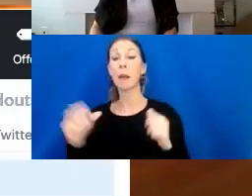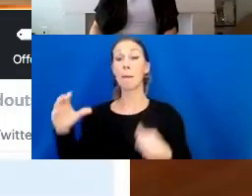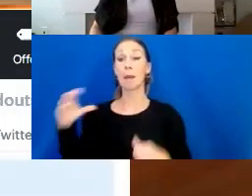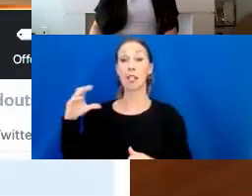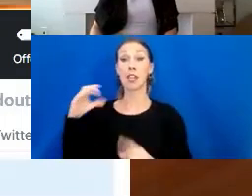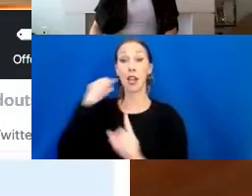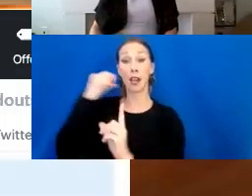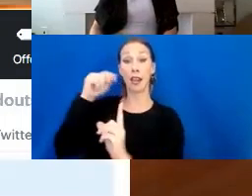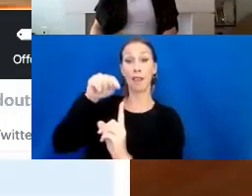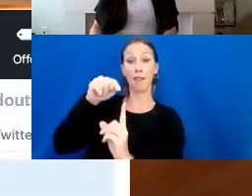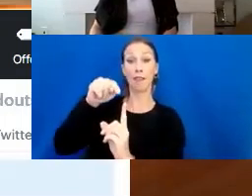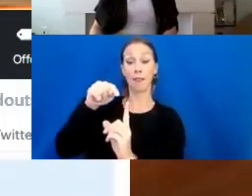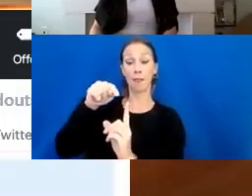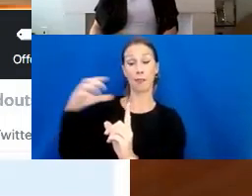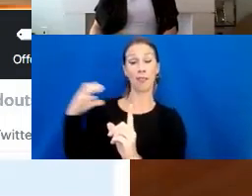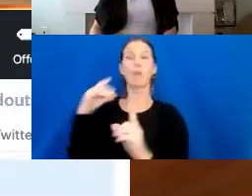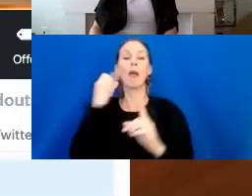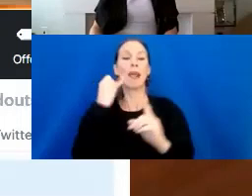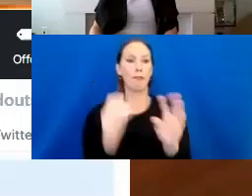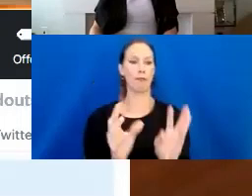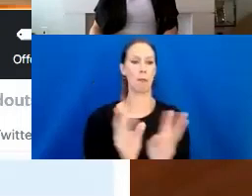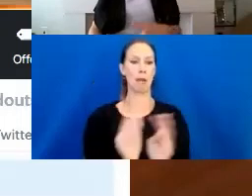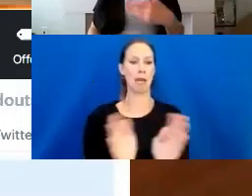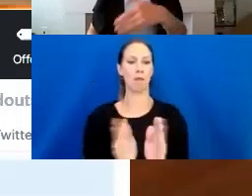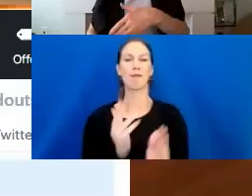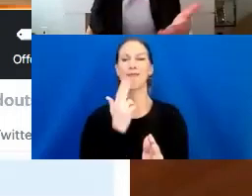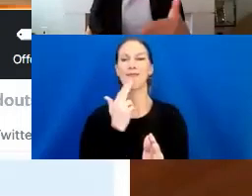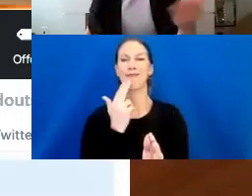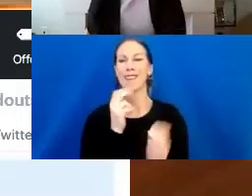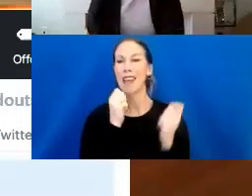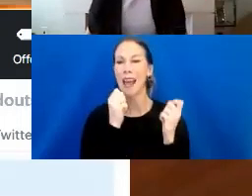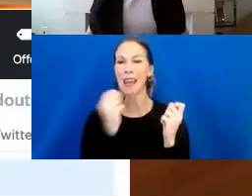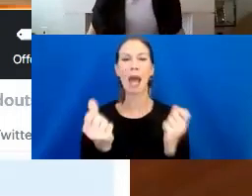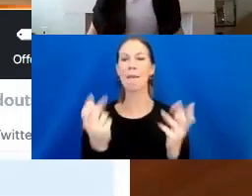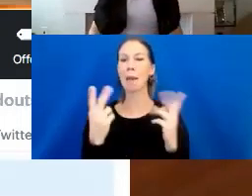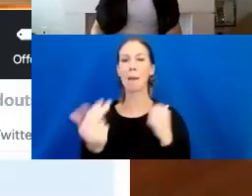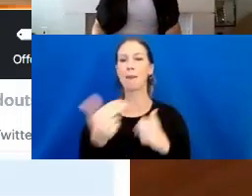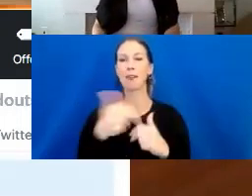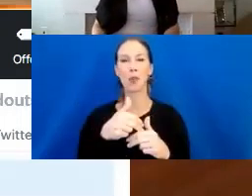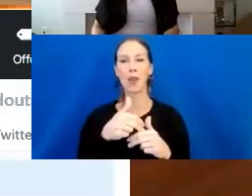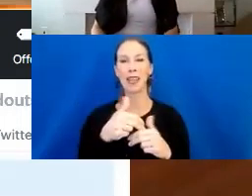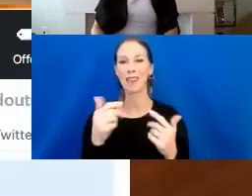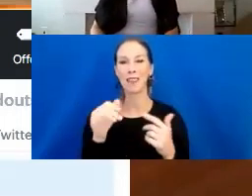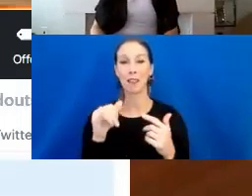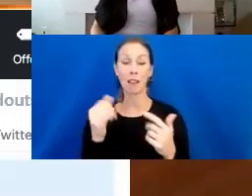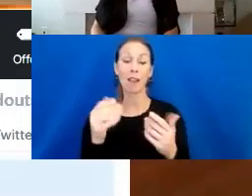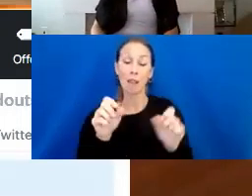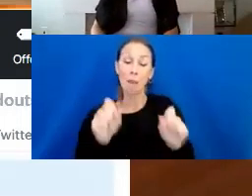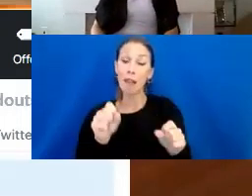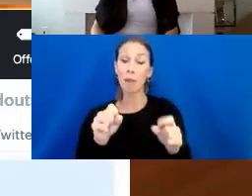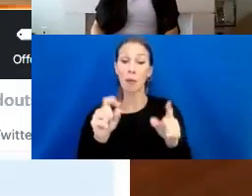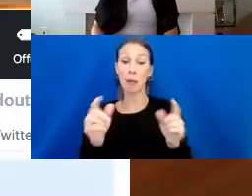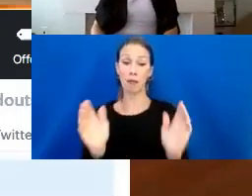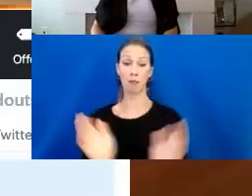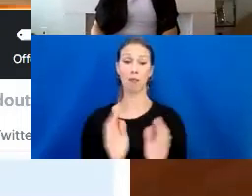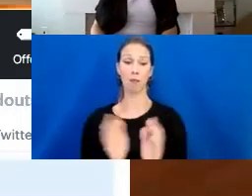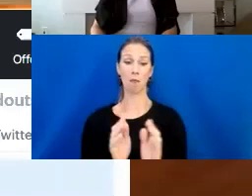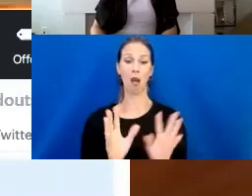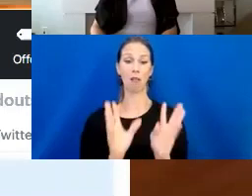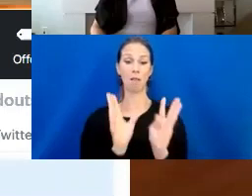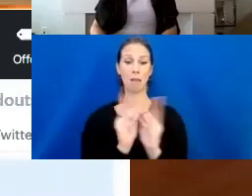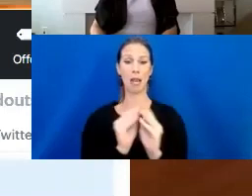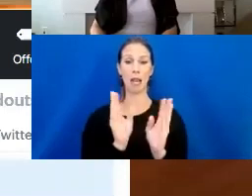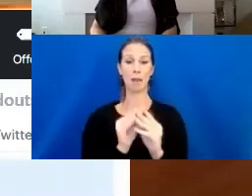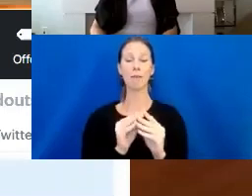be smaller in attendance, it's more likely to happen if smaller in attendance, the chair will have the power